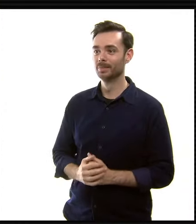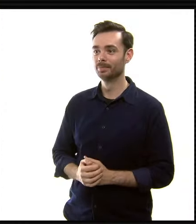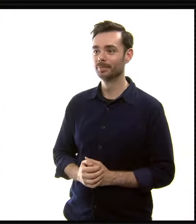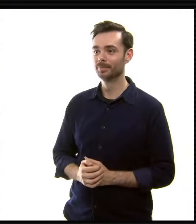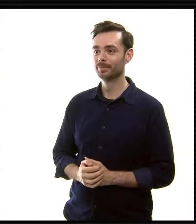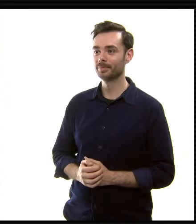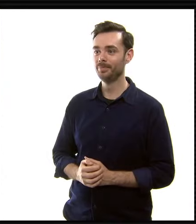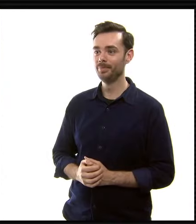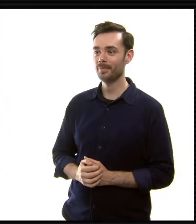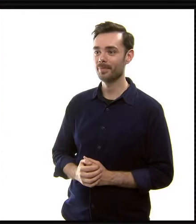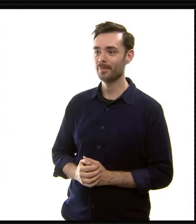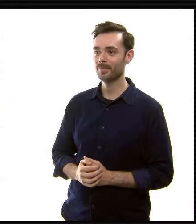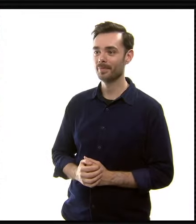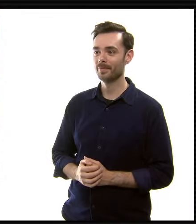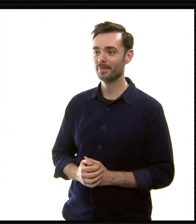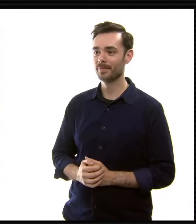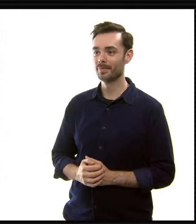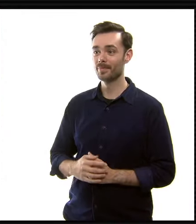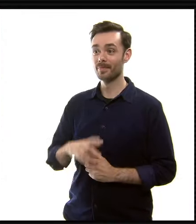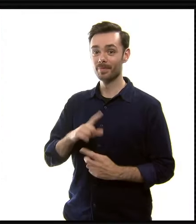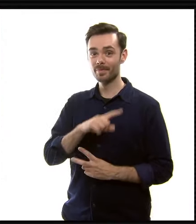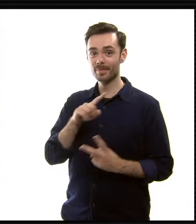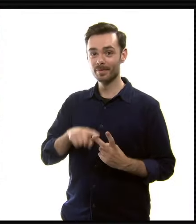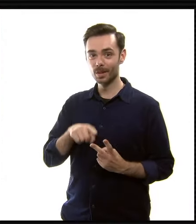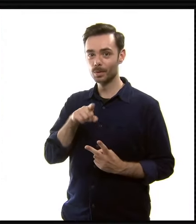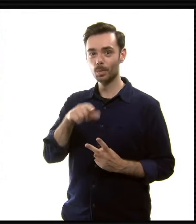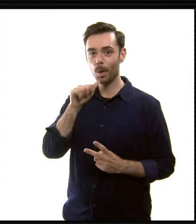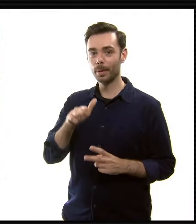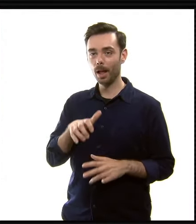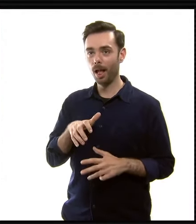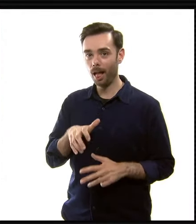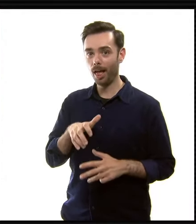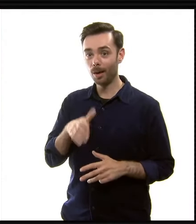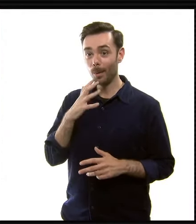News. You won't be stalling when it comes to brawling.